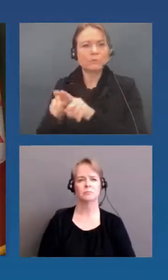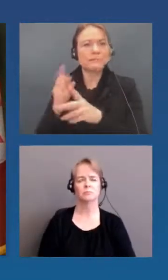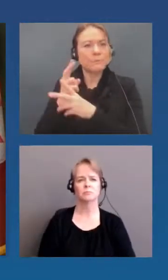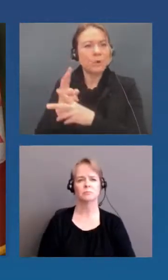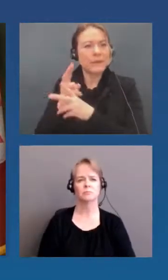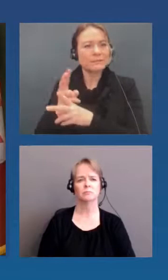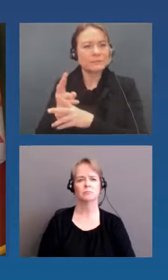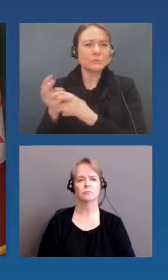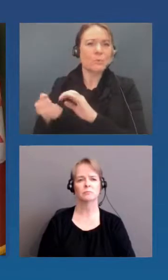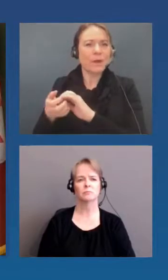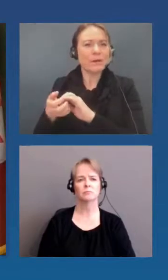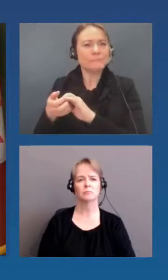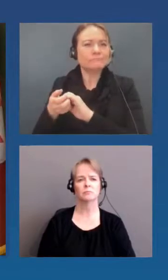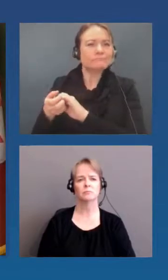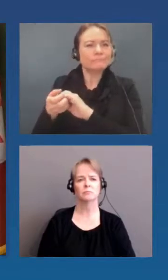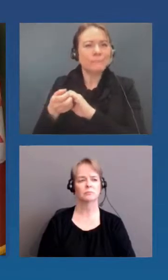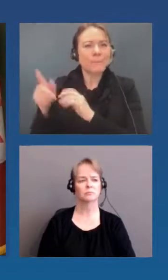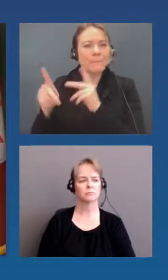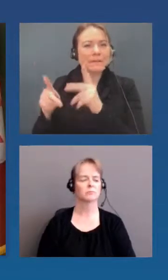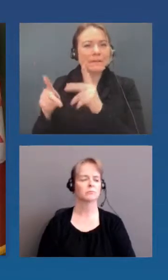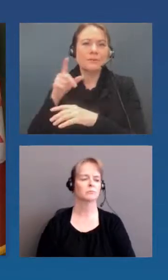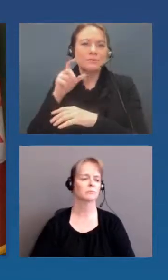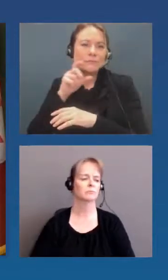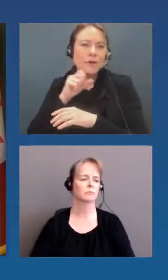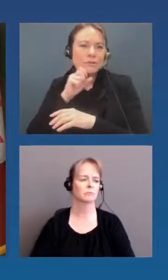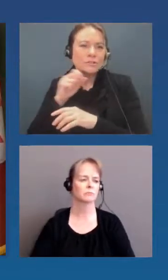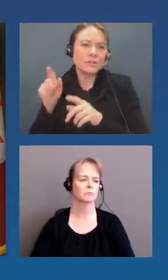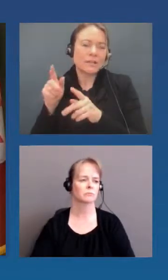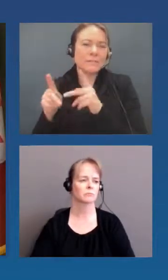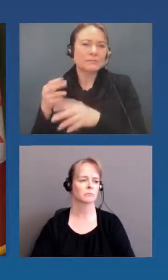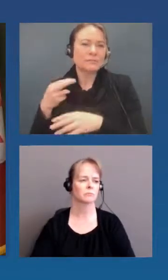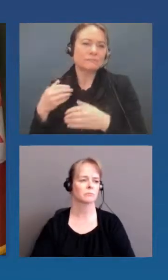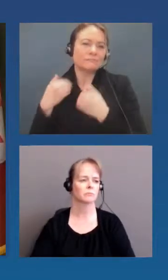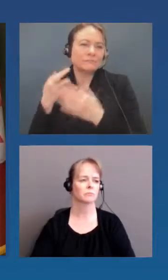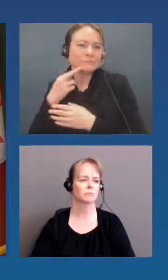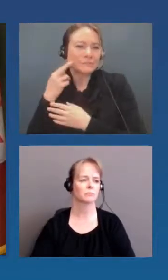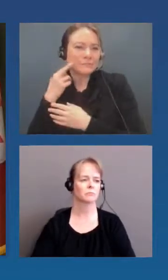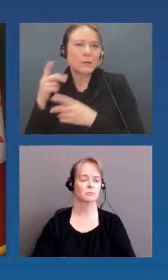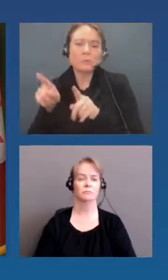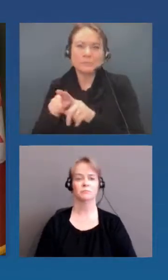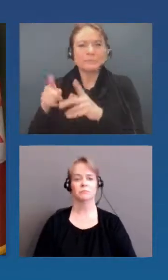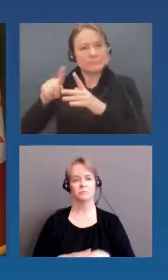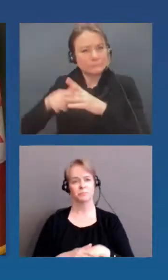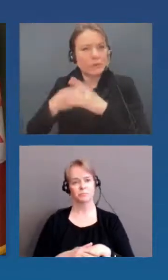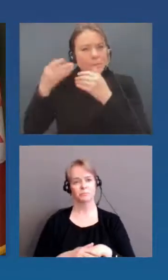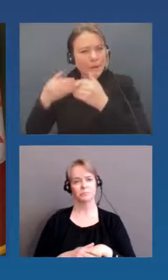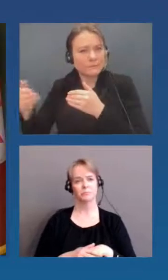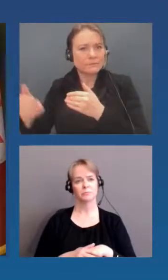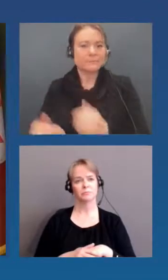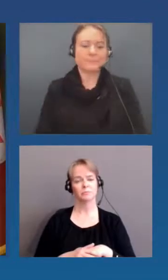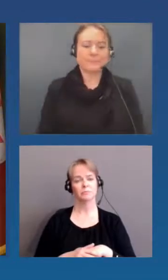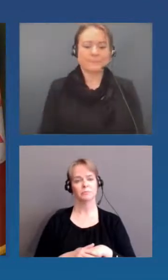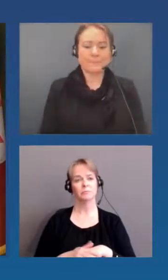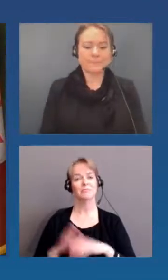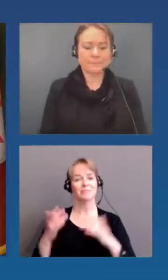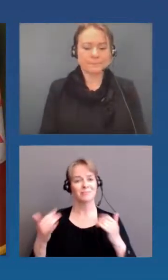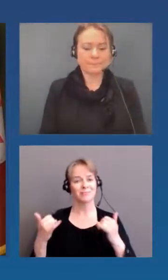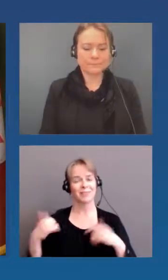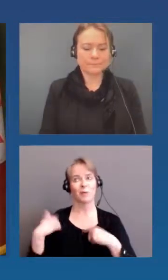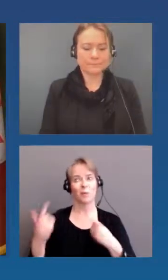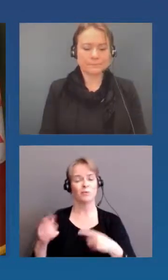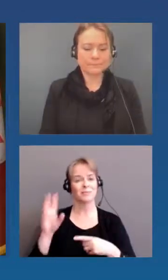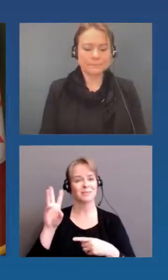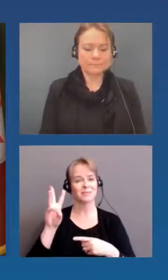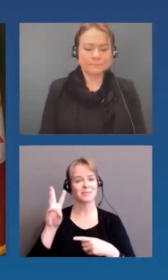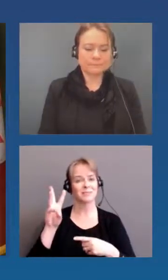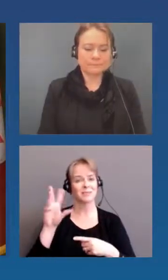des personnes âgées, y compris les refuges, sont également en cours. To date, more than 63,500 doses